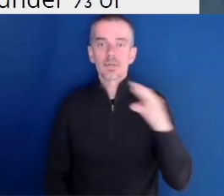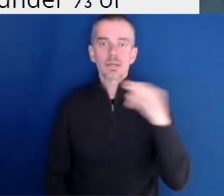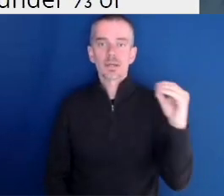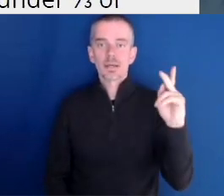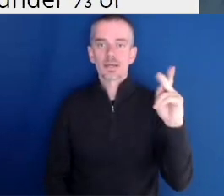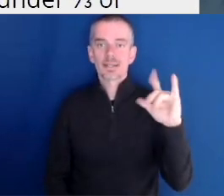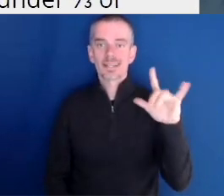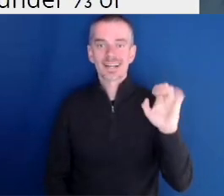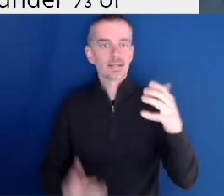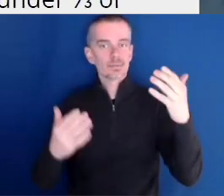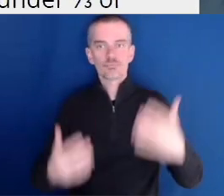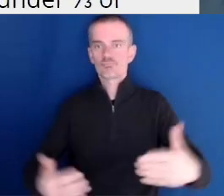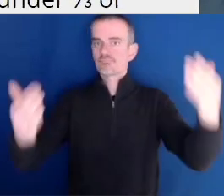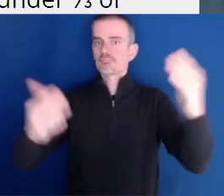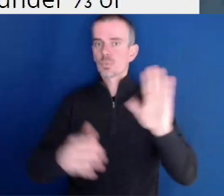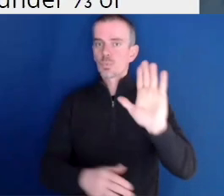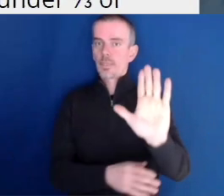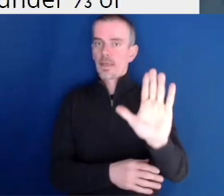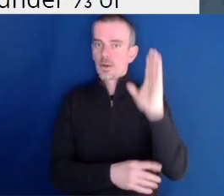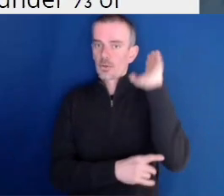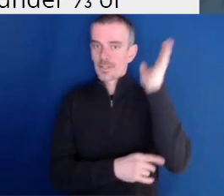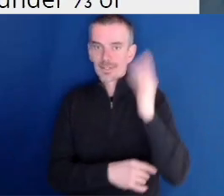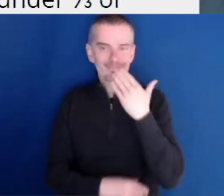us away on the presentation. Thank you.